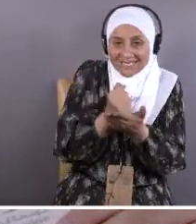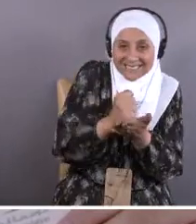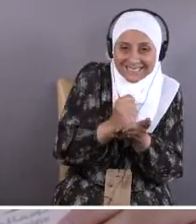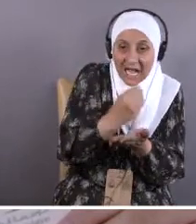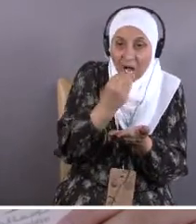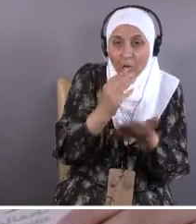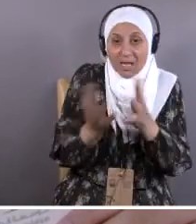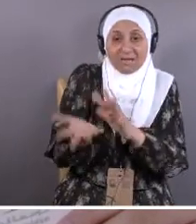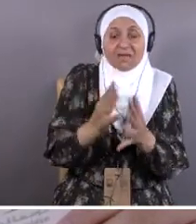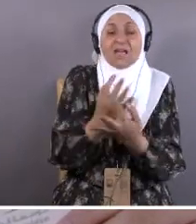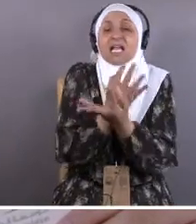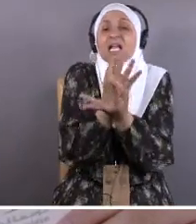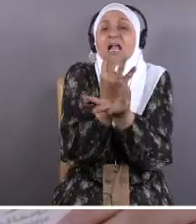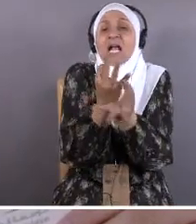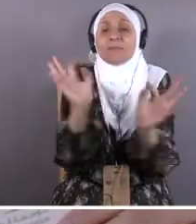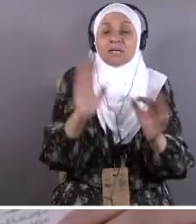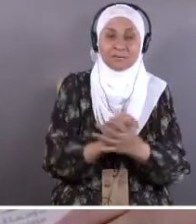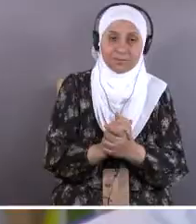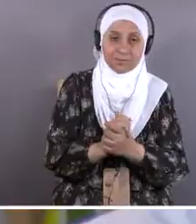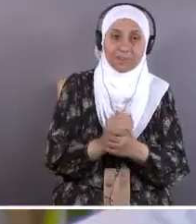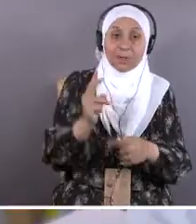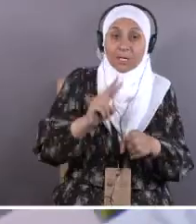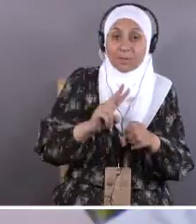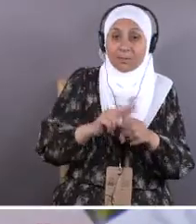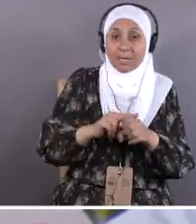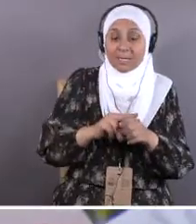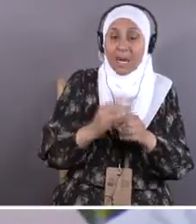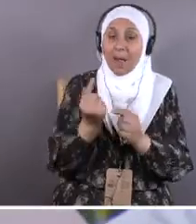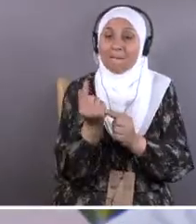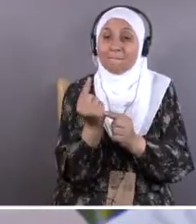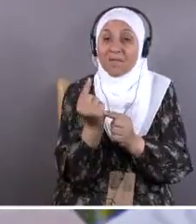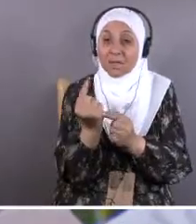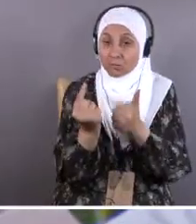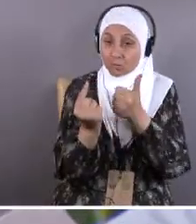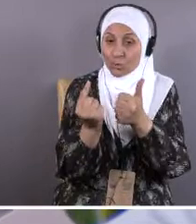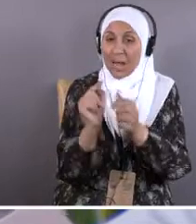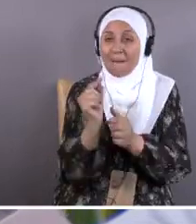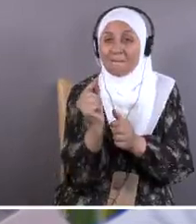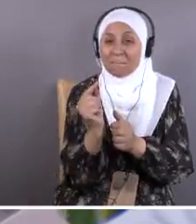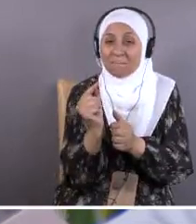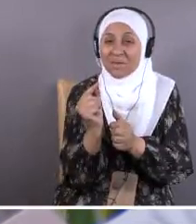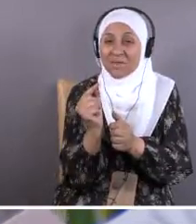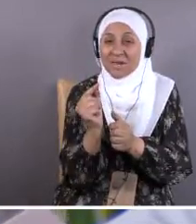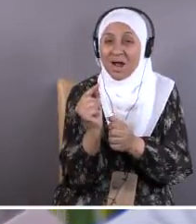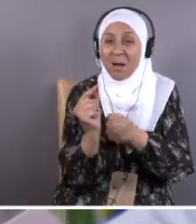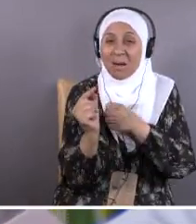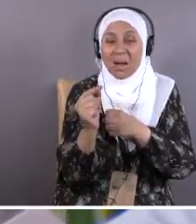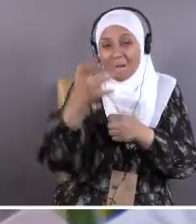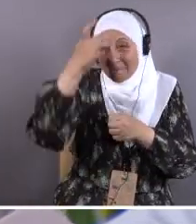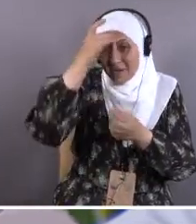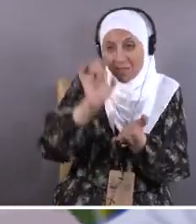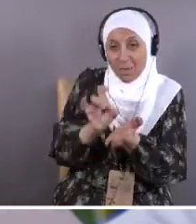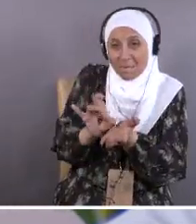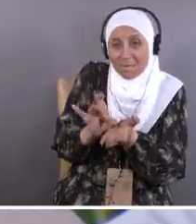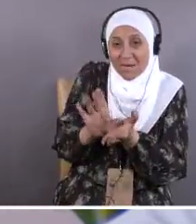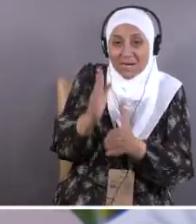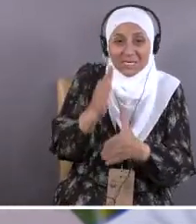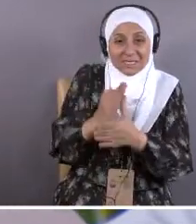trees that our forefathers used to use. I also talked to about the importance